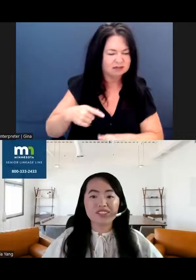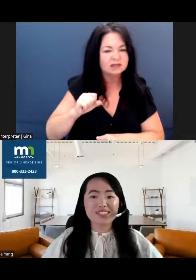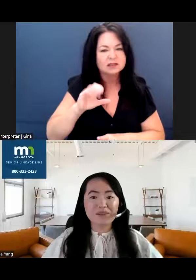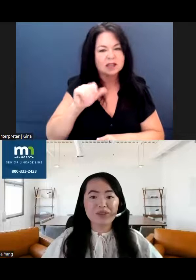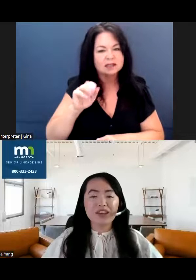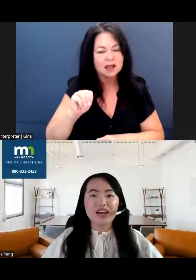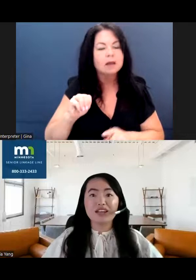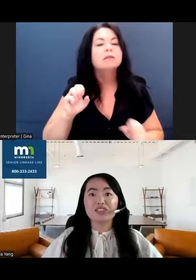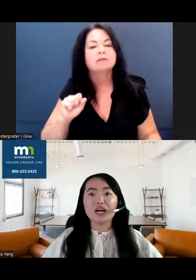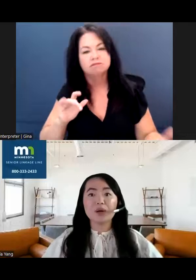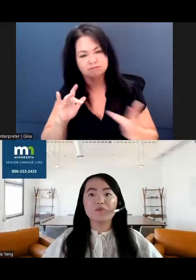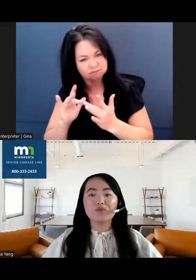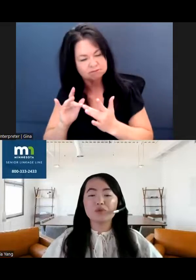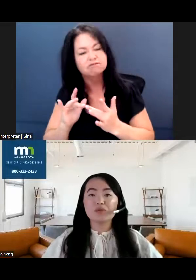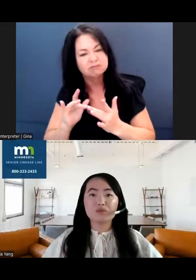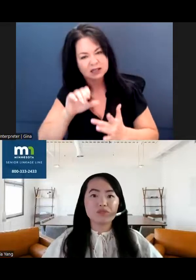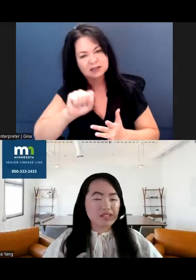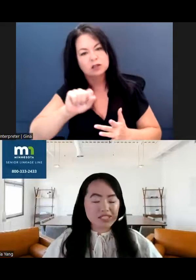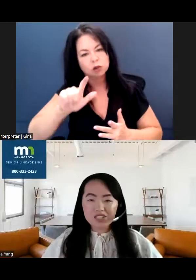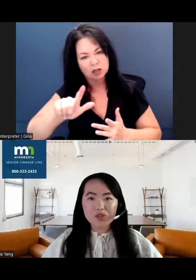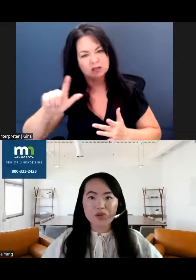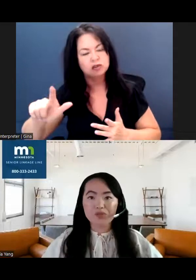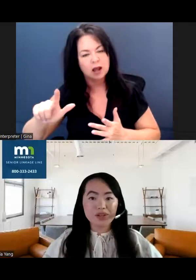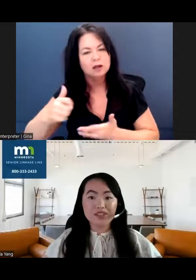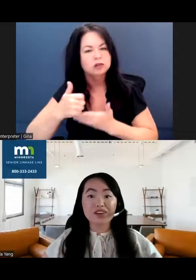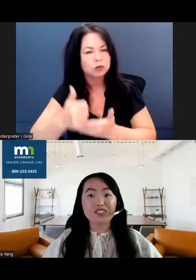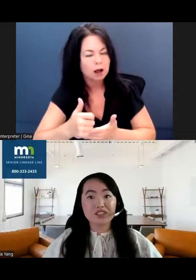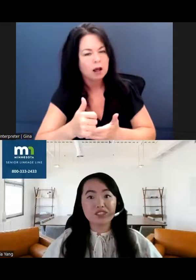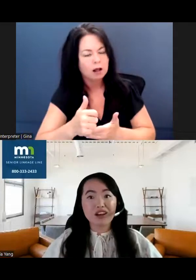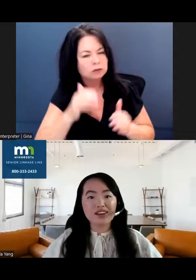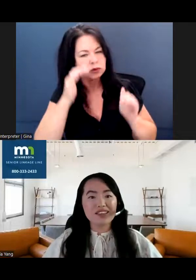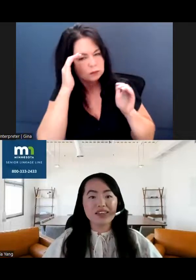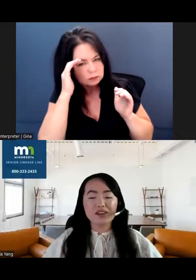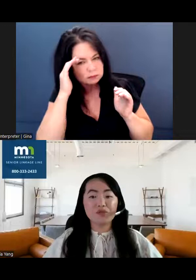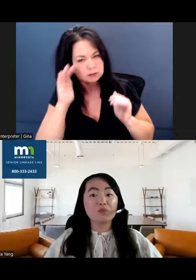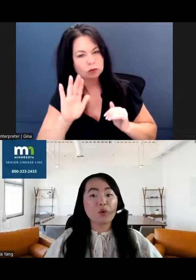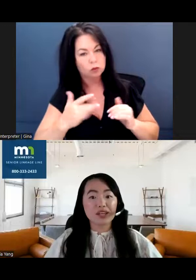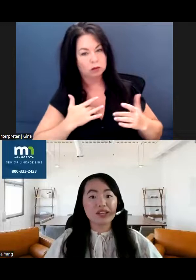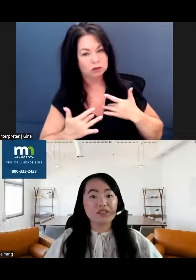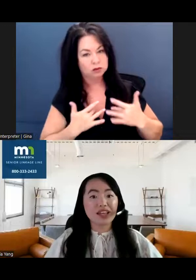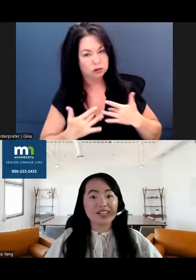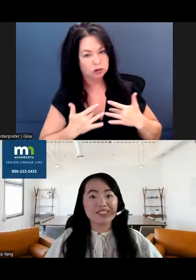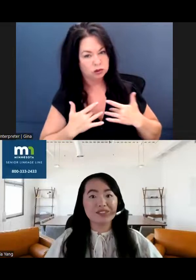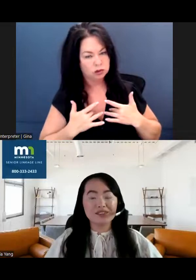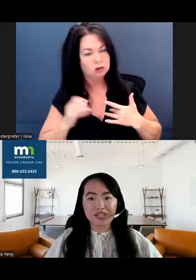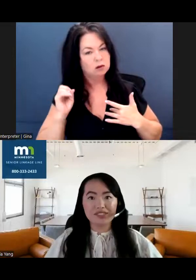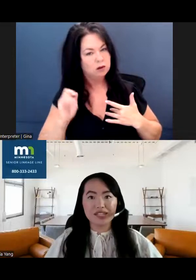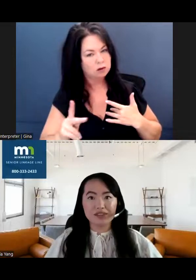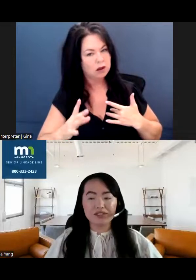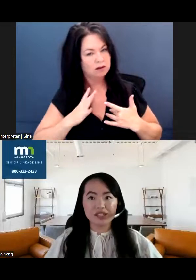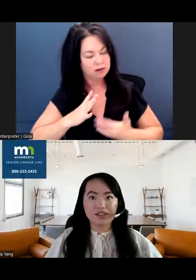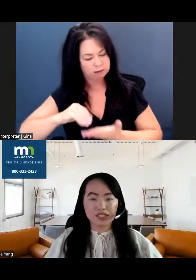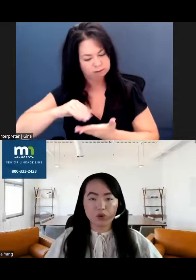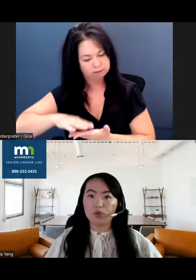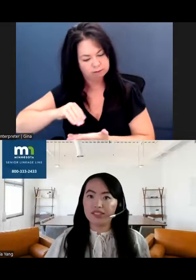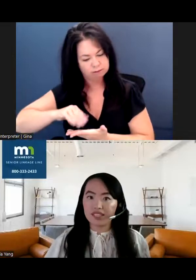great first step to help listen to what your concerns are and then report it if that is what is needed